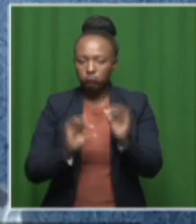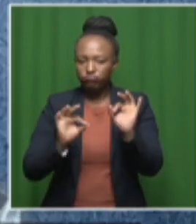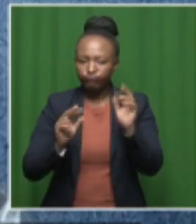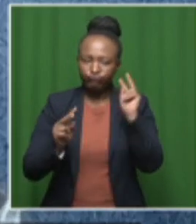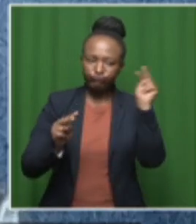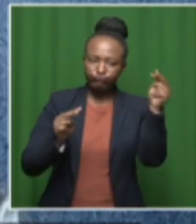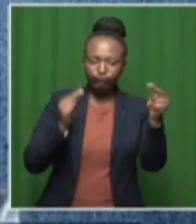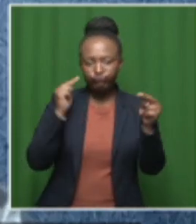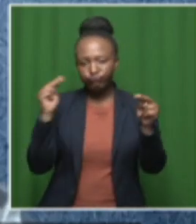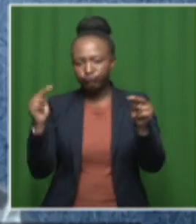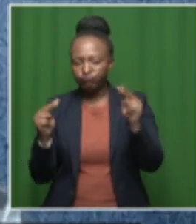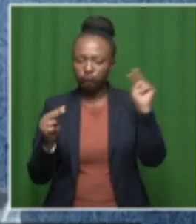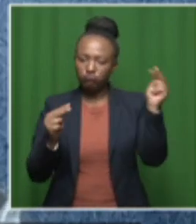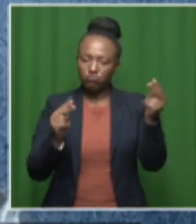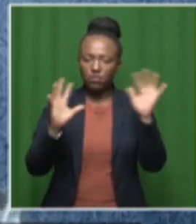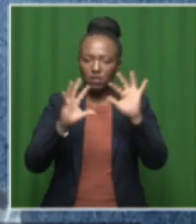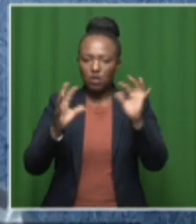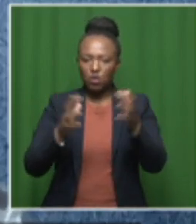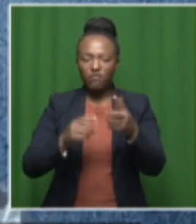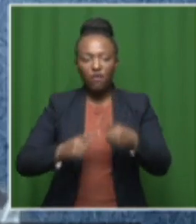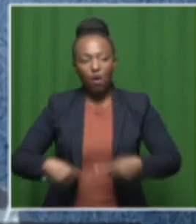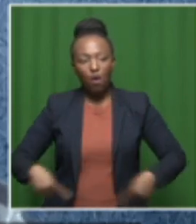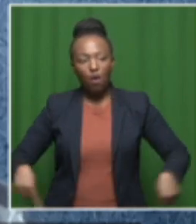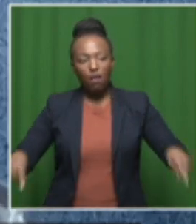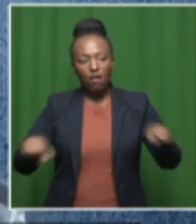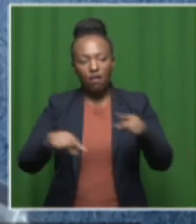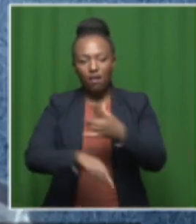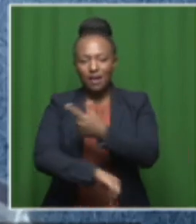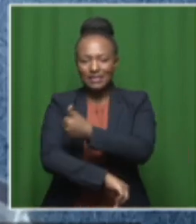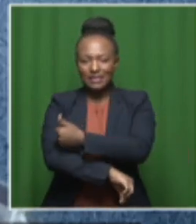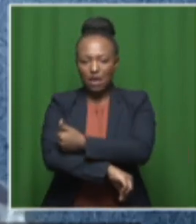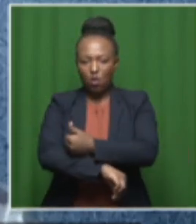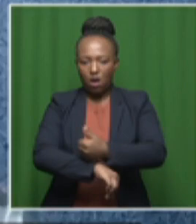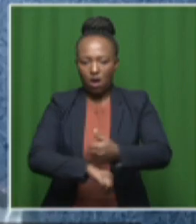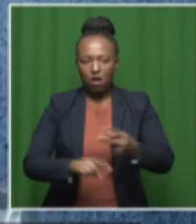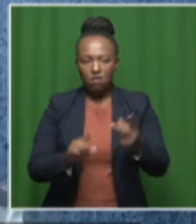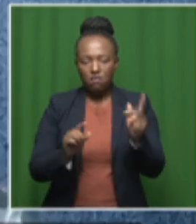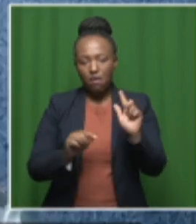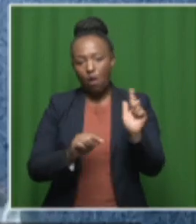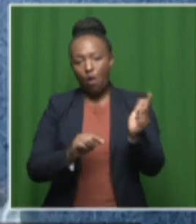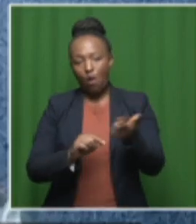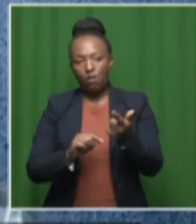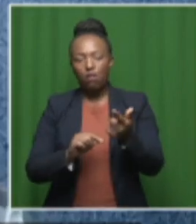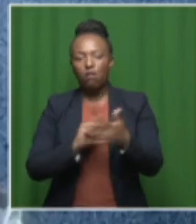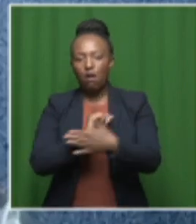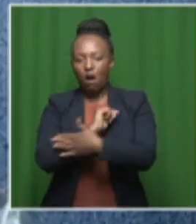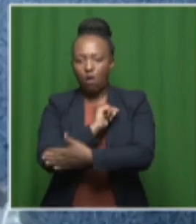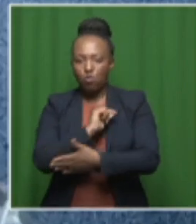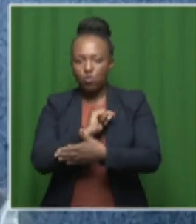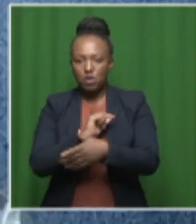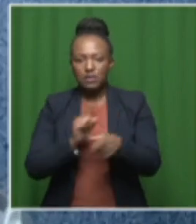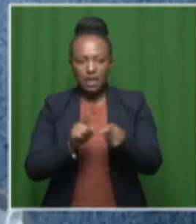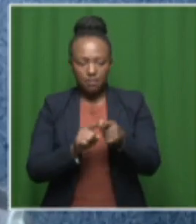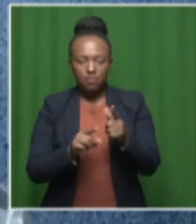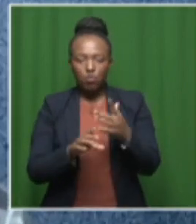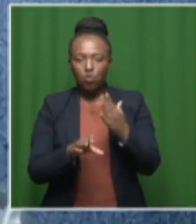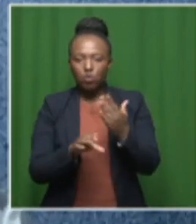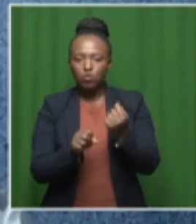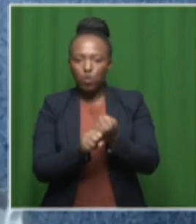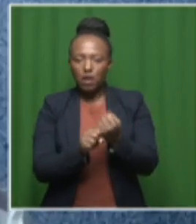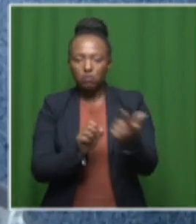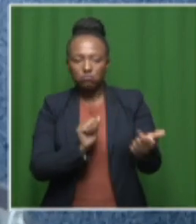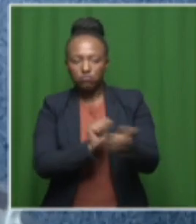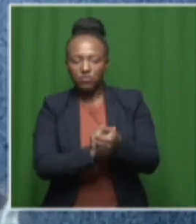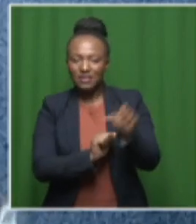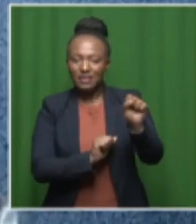of the world with all stakeholders and all countries, and certainly in South Africa as well, to ensure that we live in a world free from